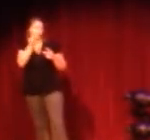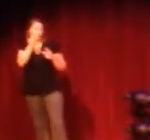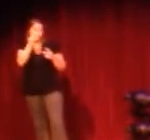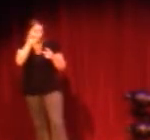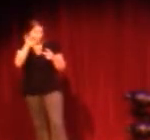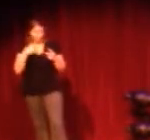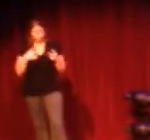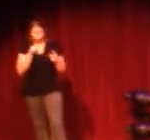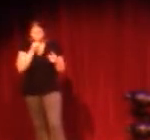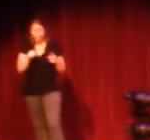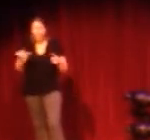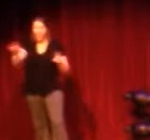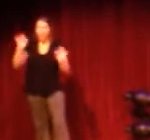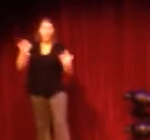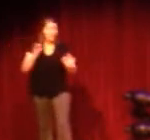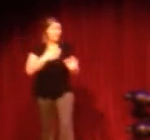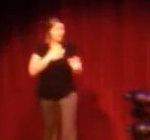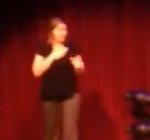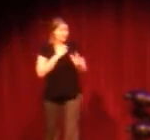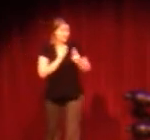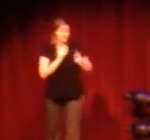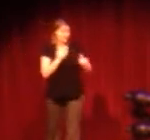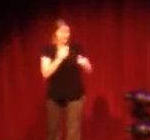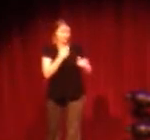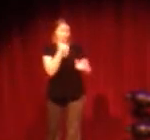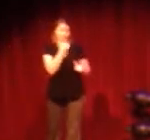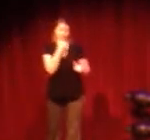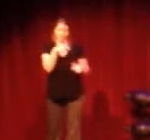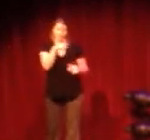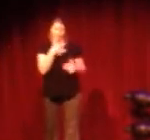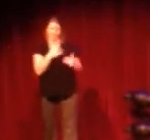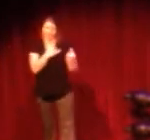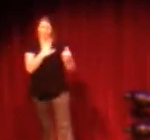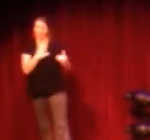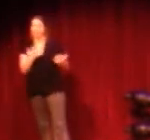I have found my people. What's up, girls? And